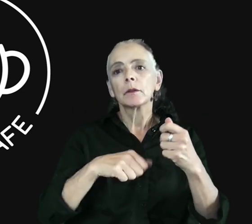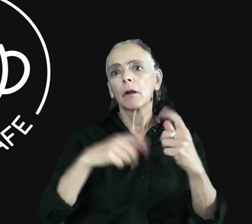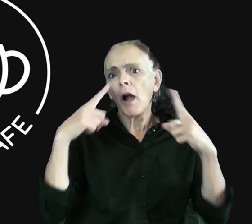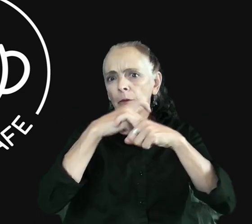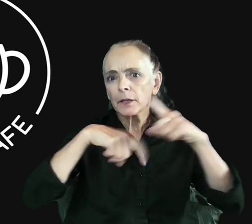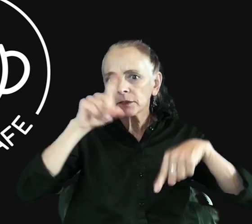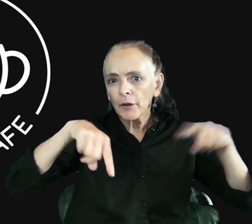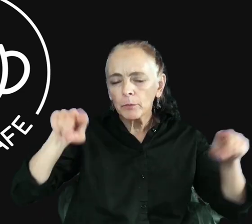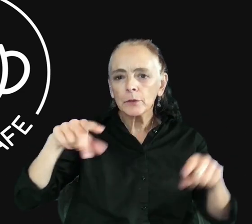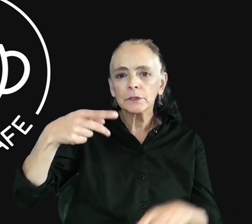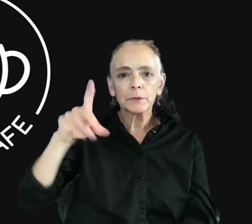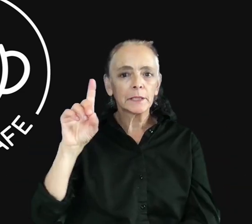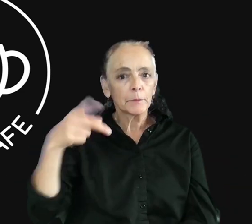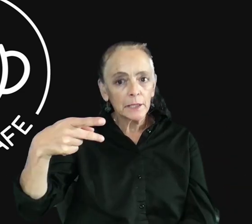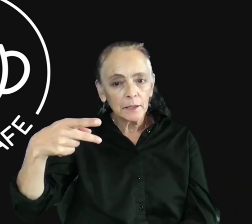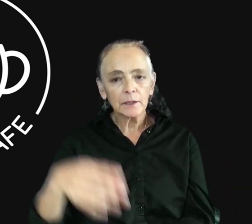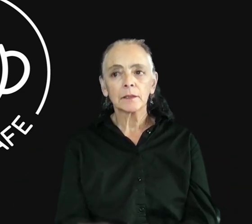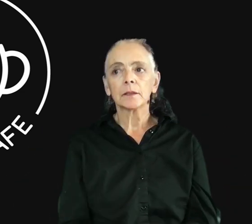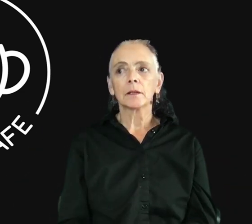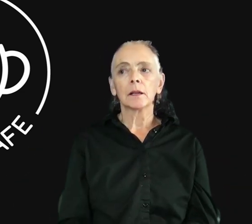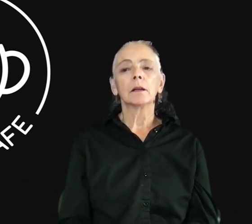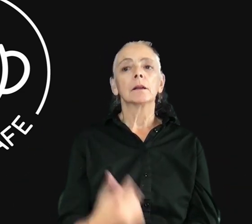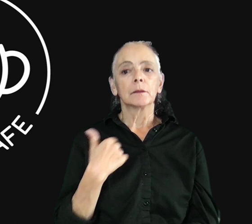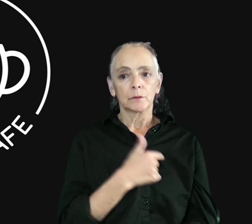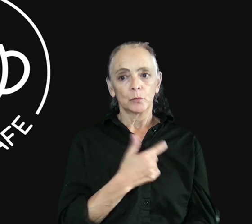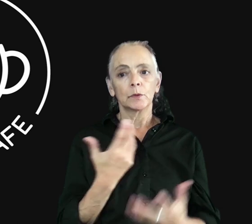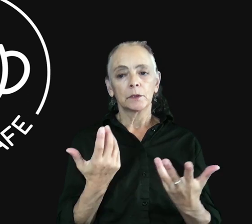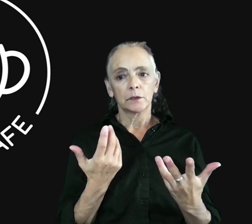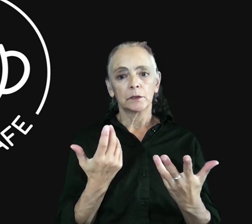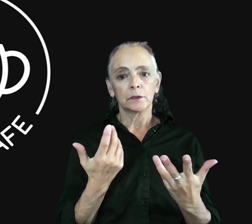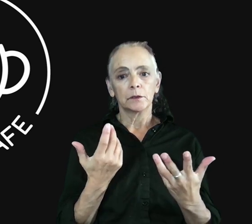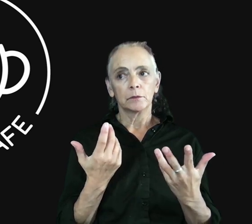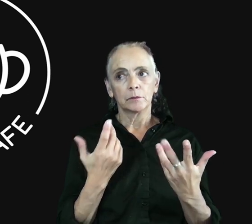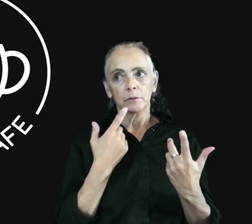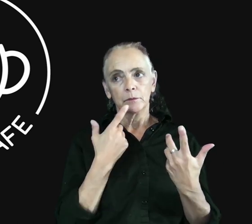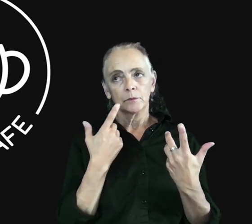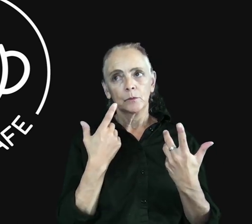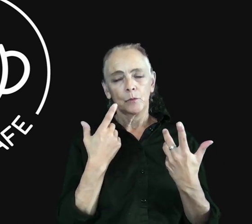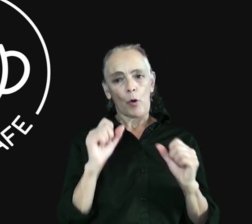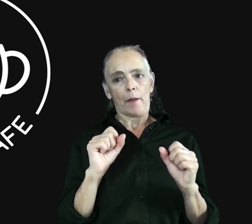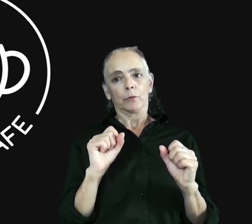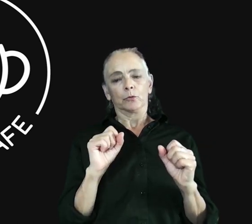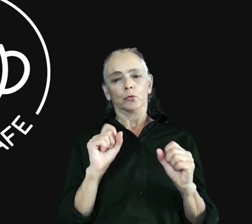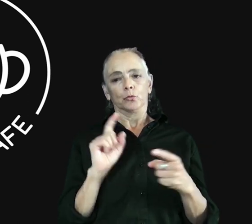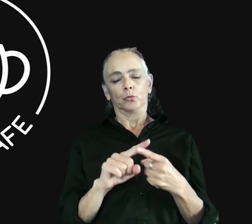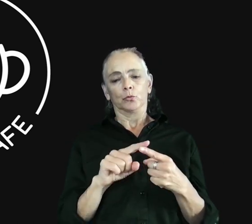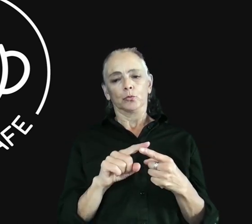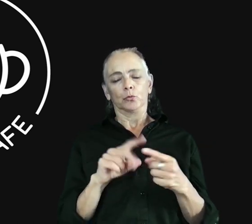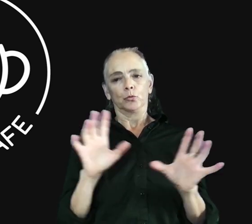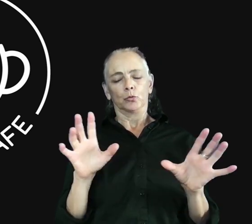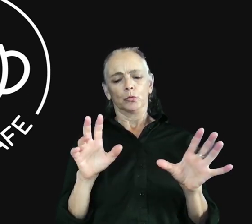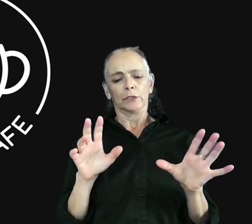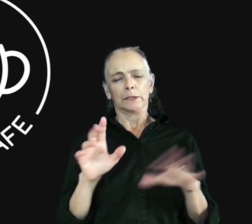pvp and we really kind of were able to take a step back and provide